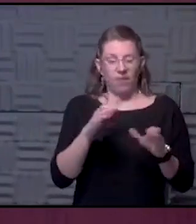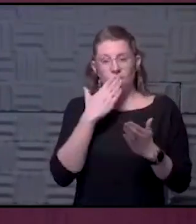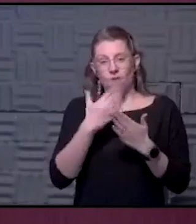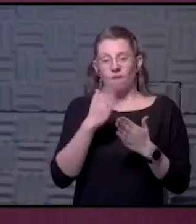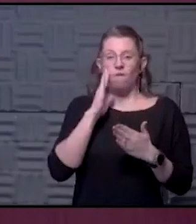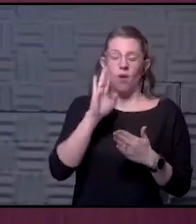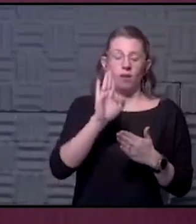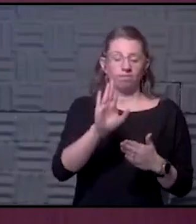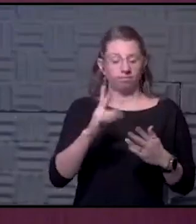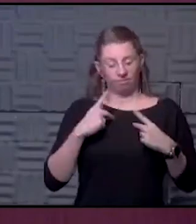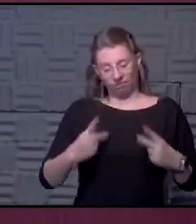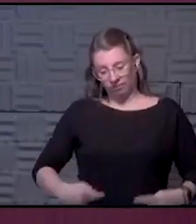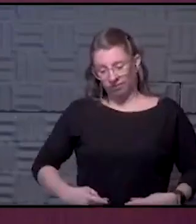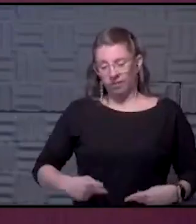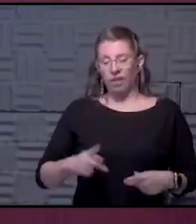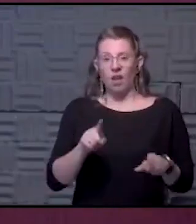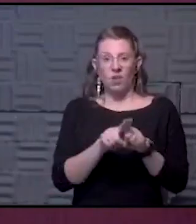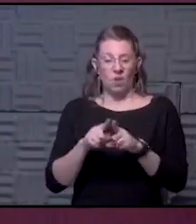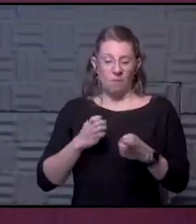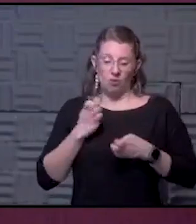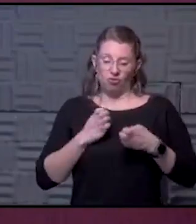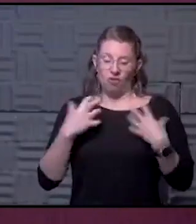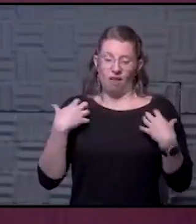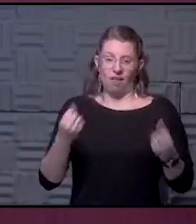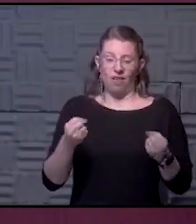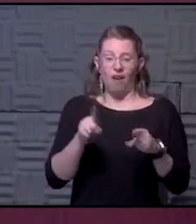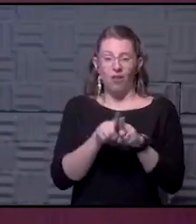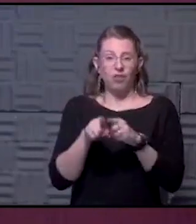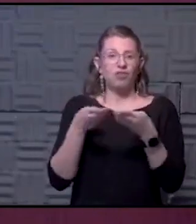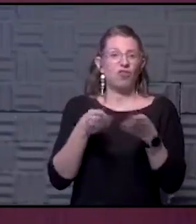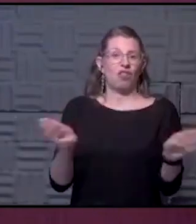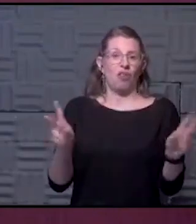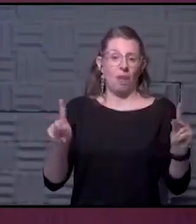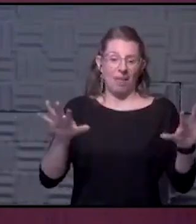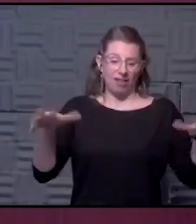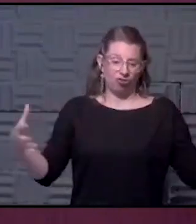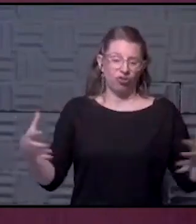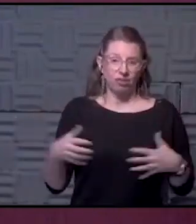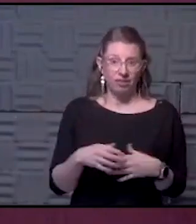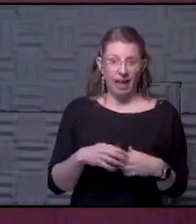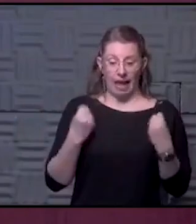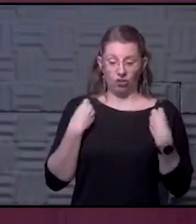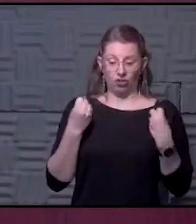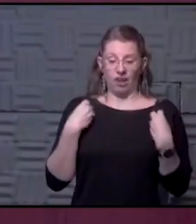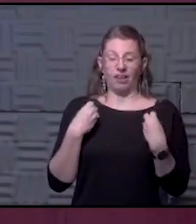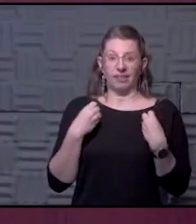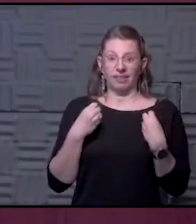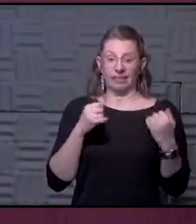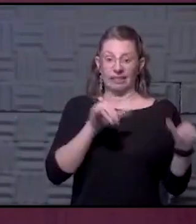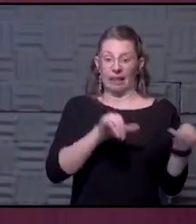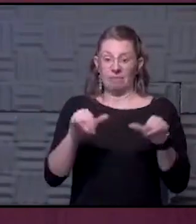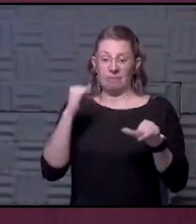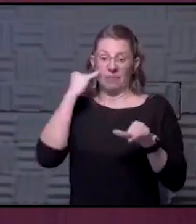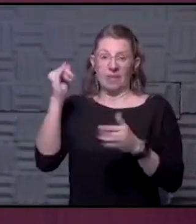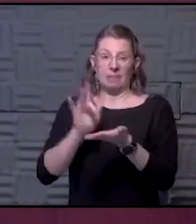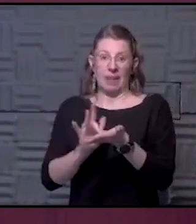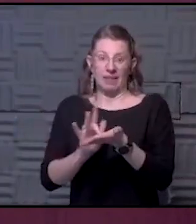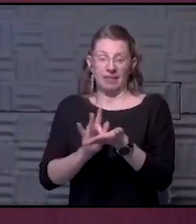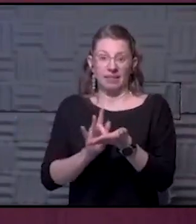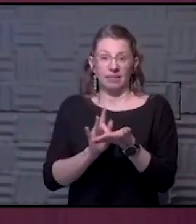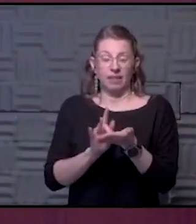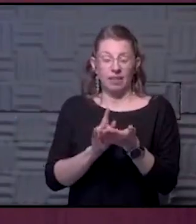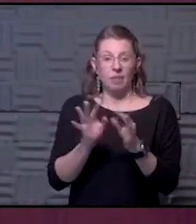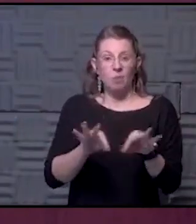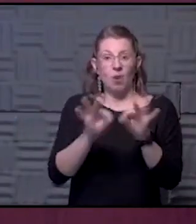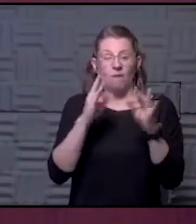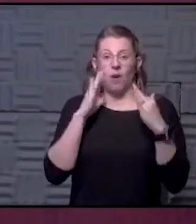their emotional health, and for the general population. As we all know, exercise is medicine. So it's important to keep the body going. So